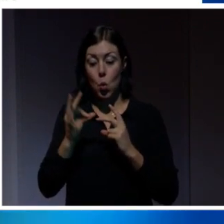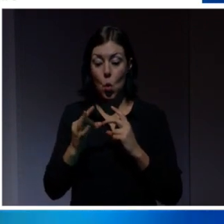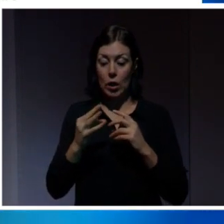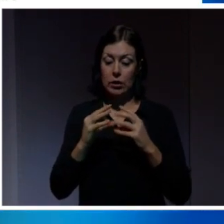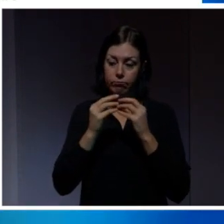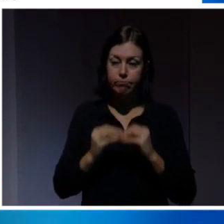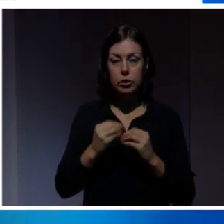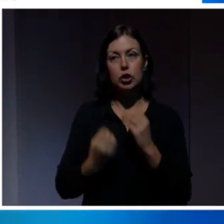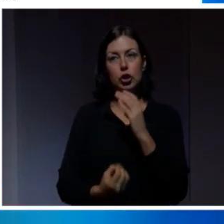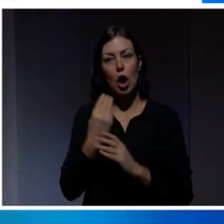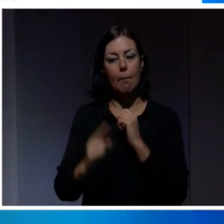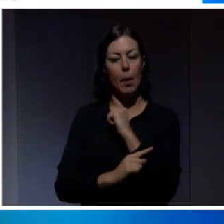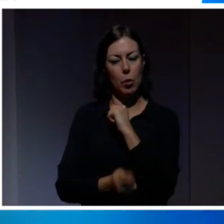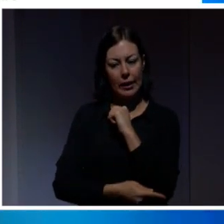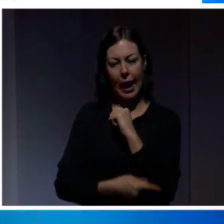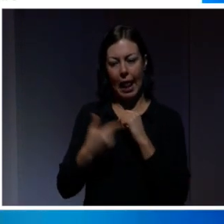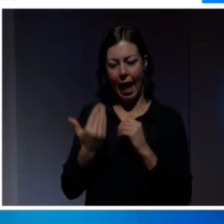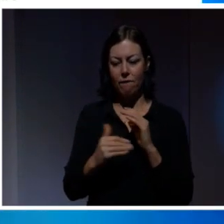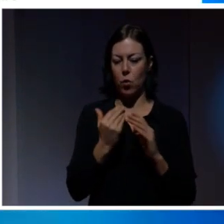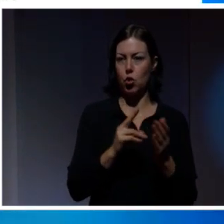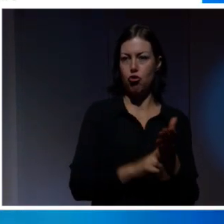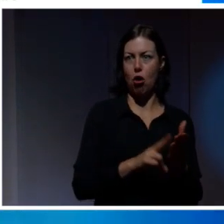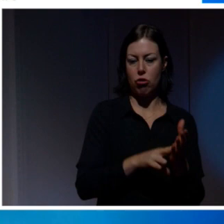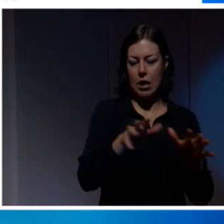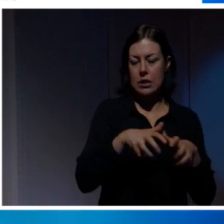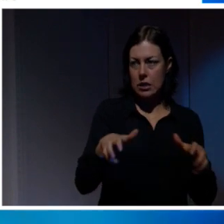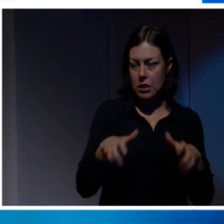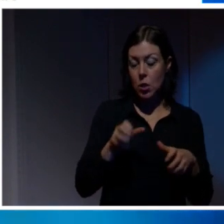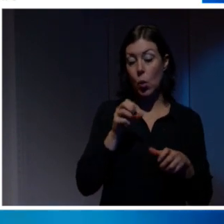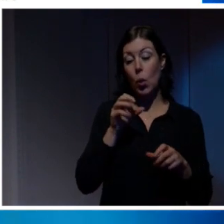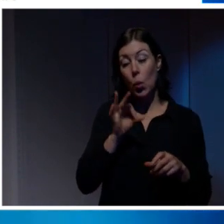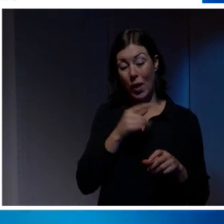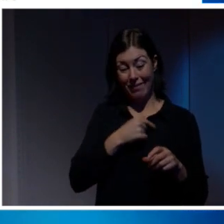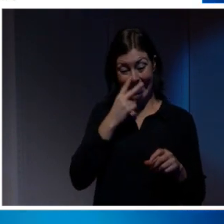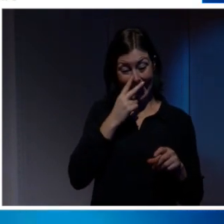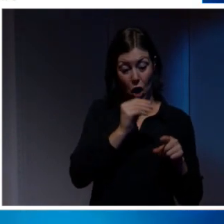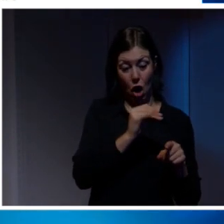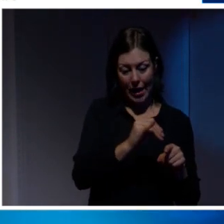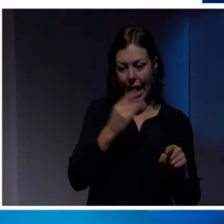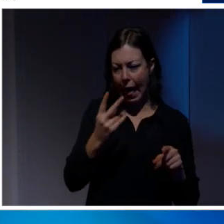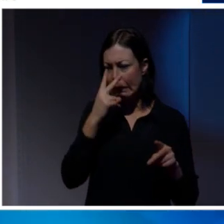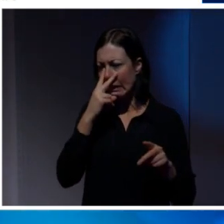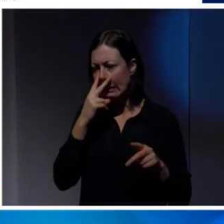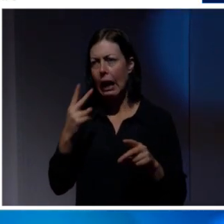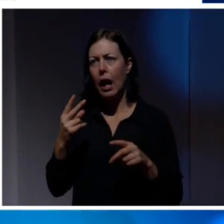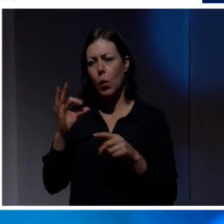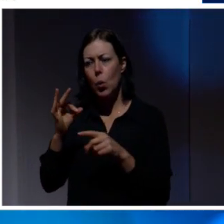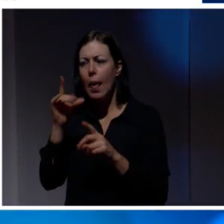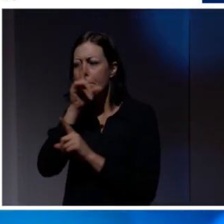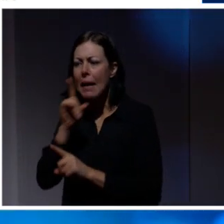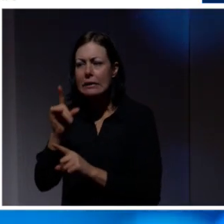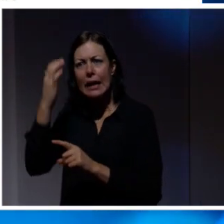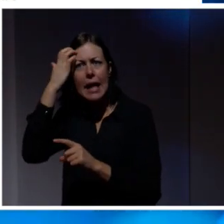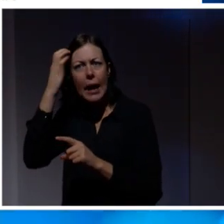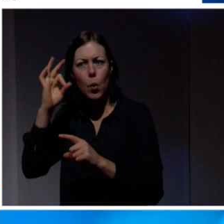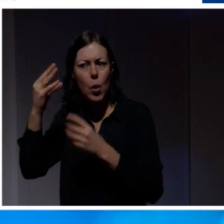So in order to develop this kind of AI, what we did is we looked at the human brain and said, well, how does the human brain learn? And we have these great